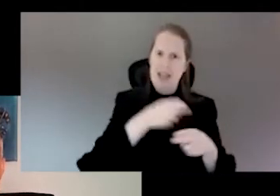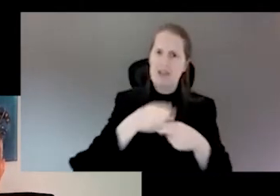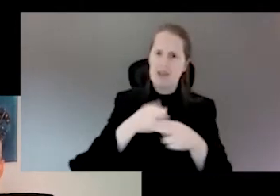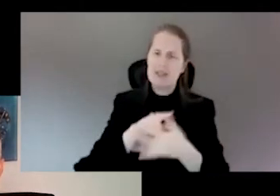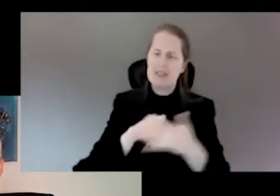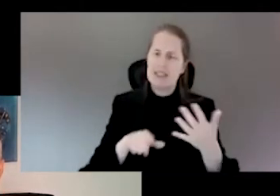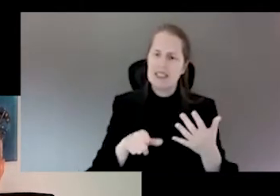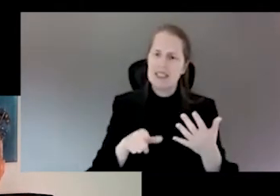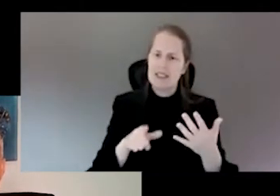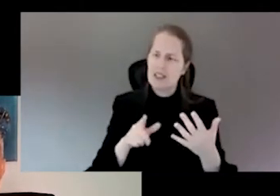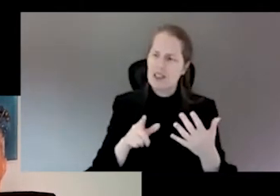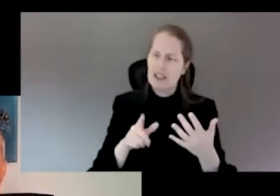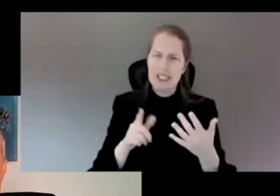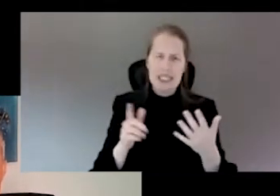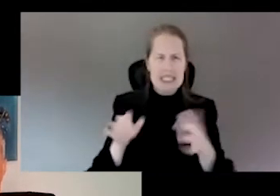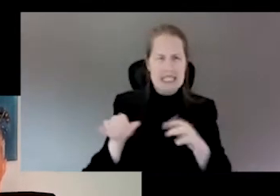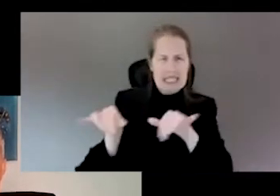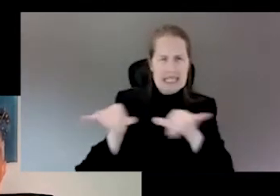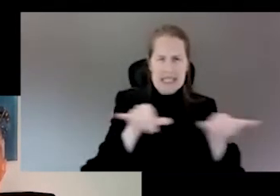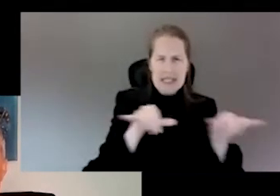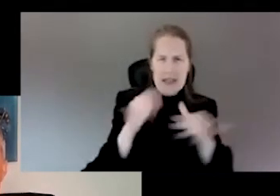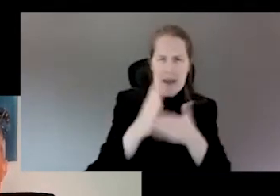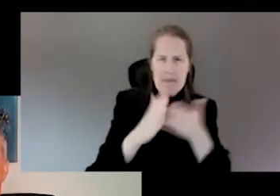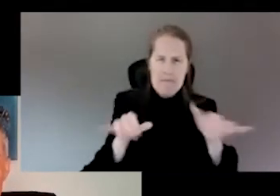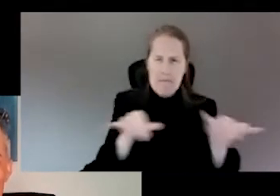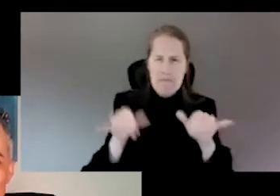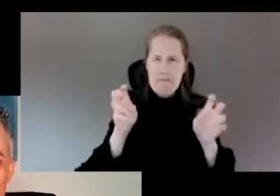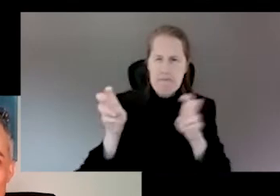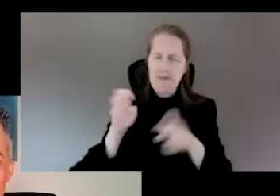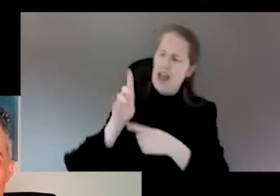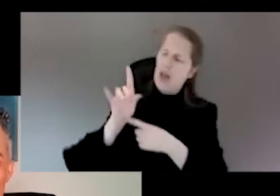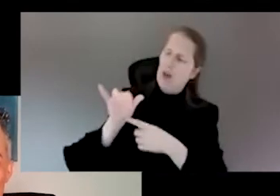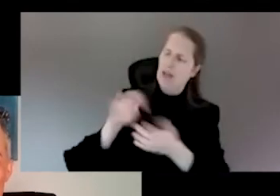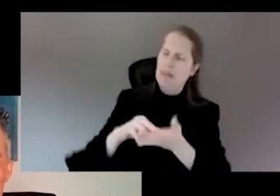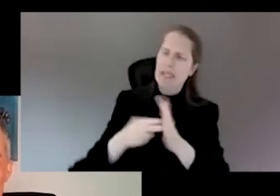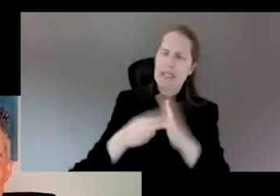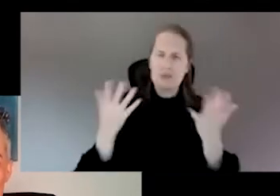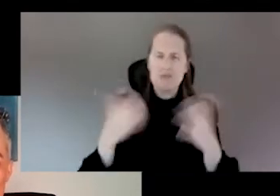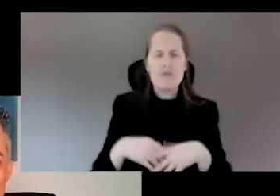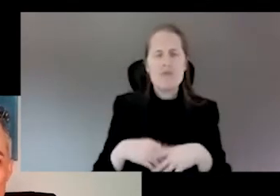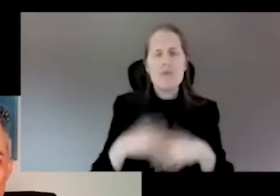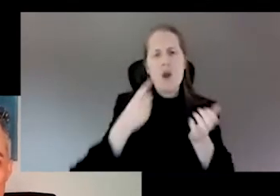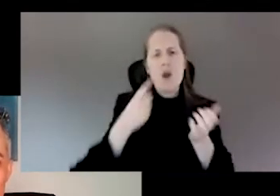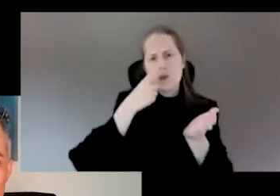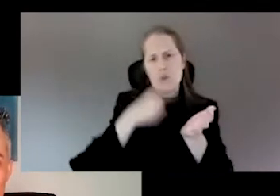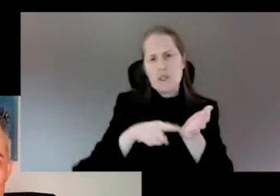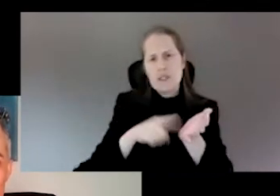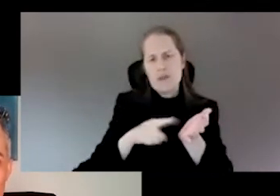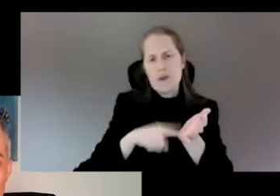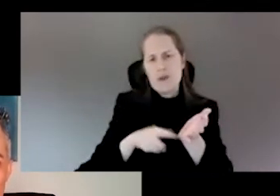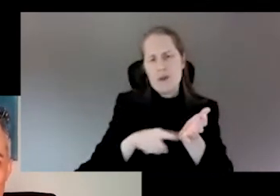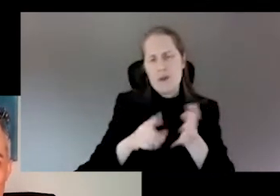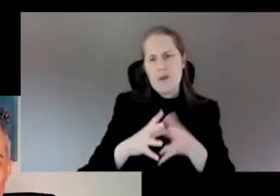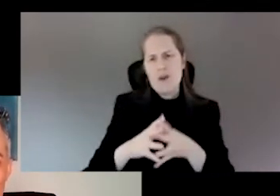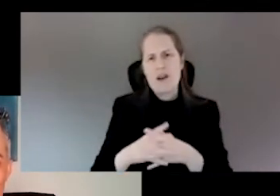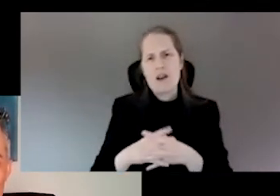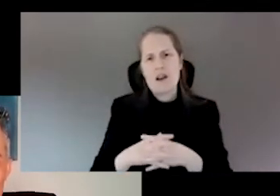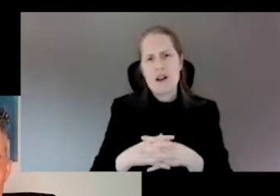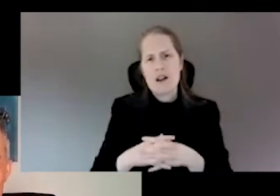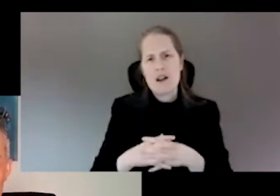cross-cutting themes about what equity is, right? And I want to explore two that I think I